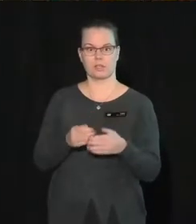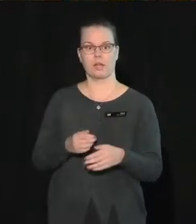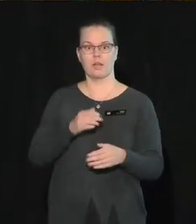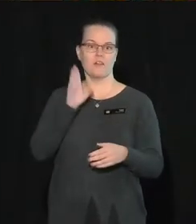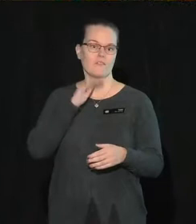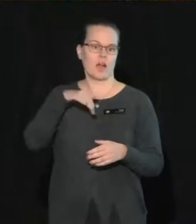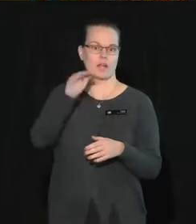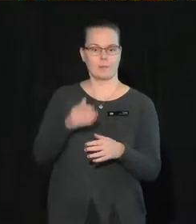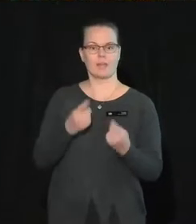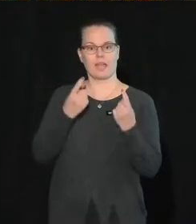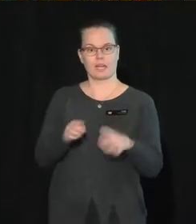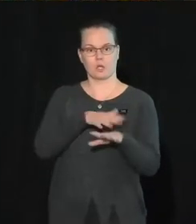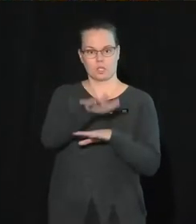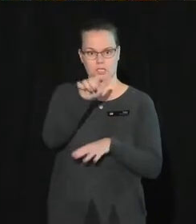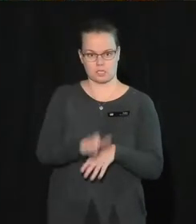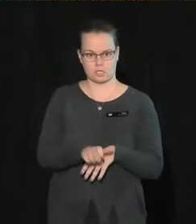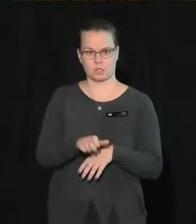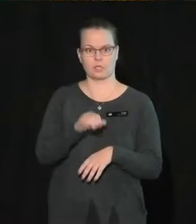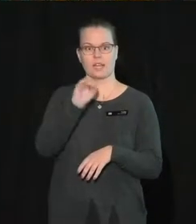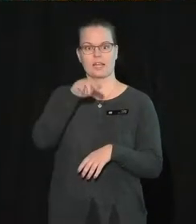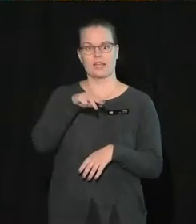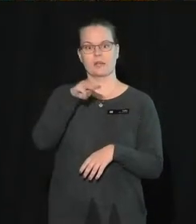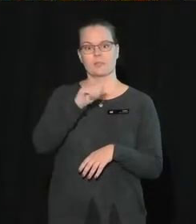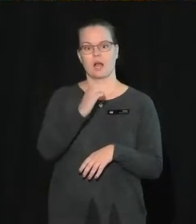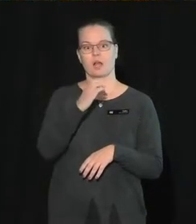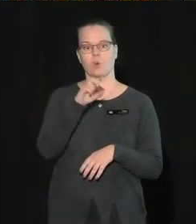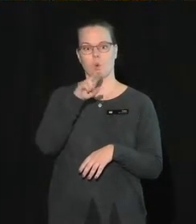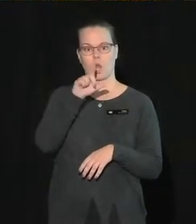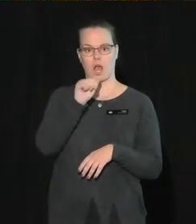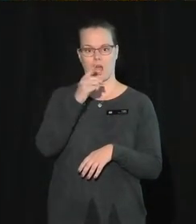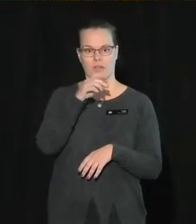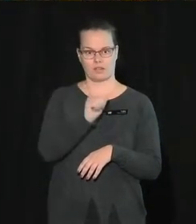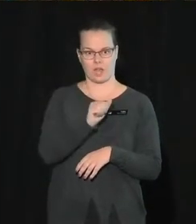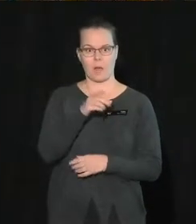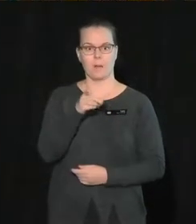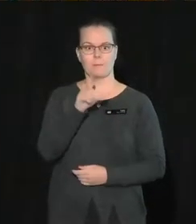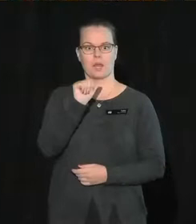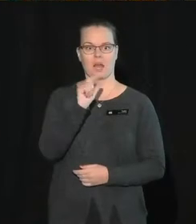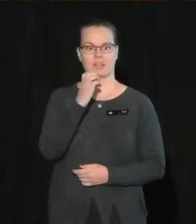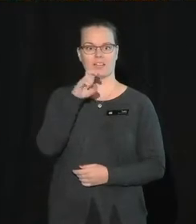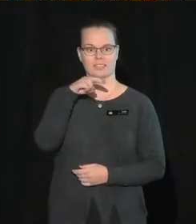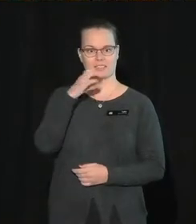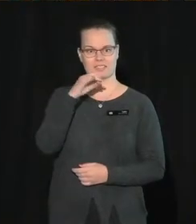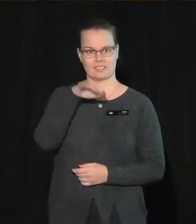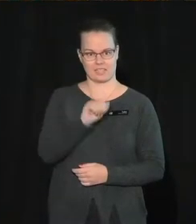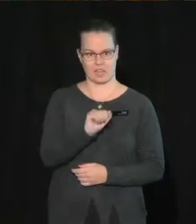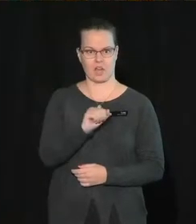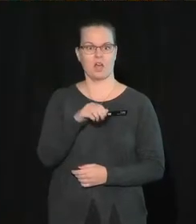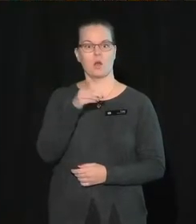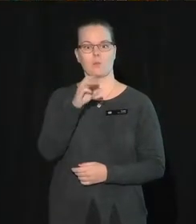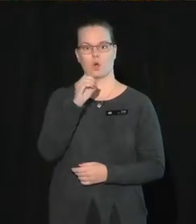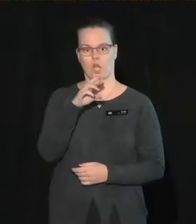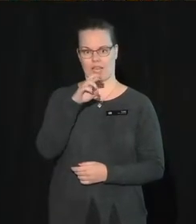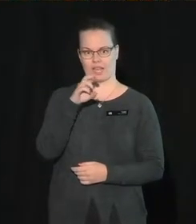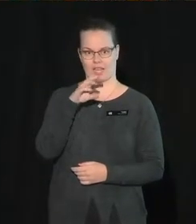expert Inmaculada Placencia Porrero from European Commission Social Affairs. At the